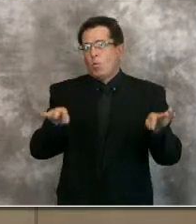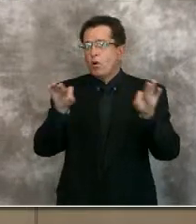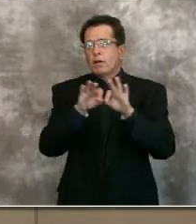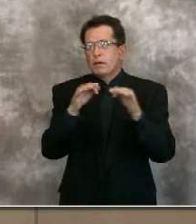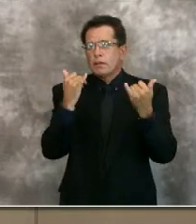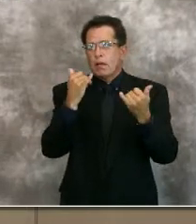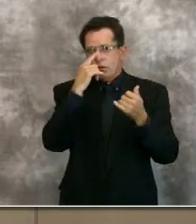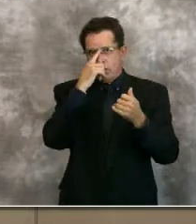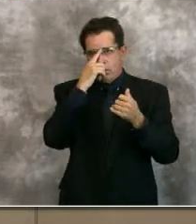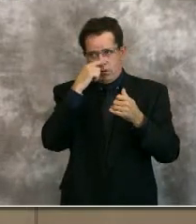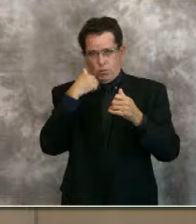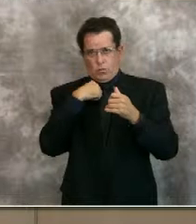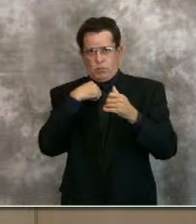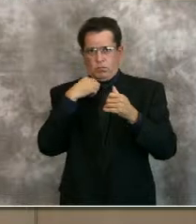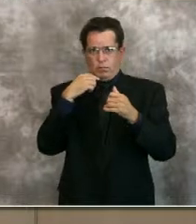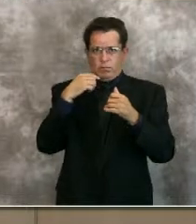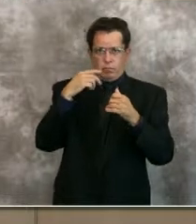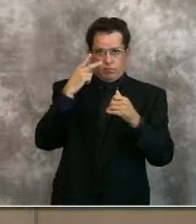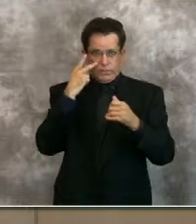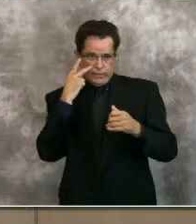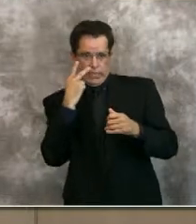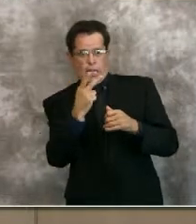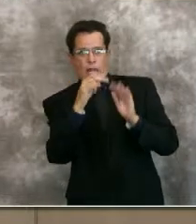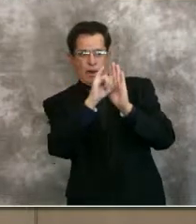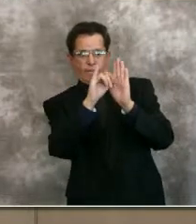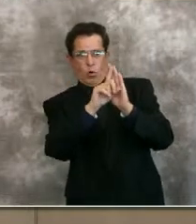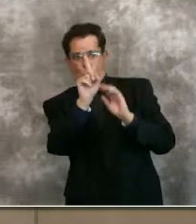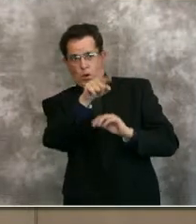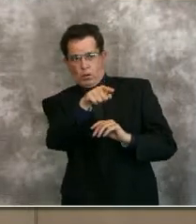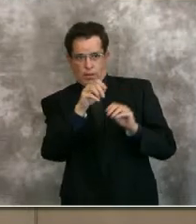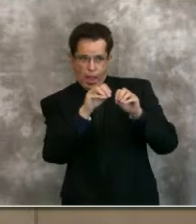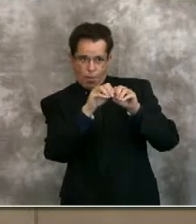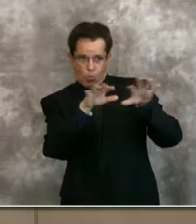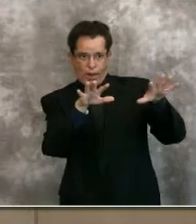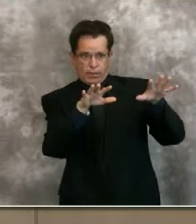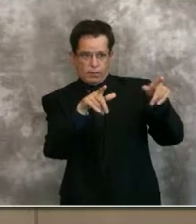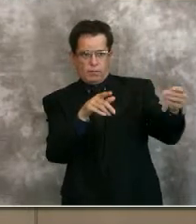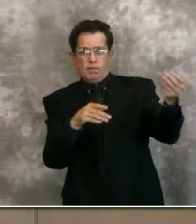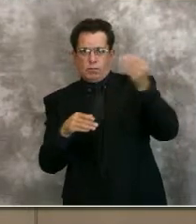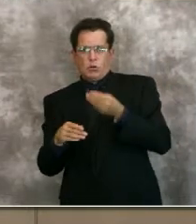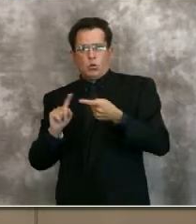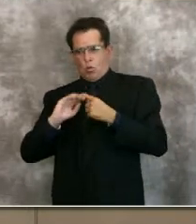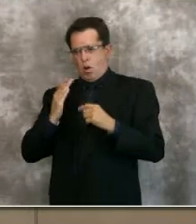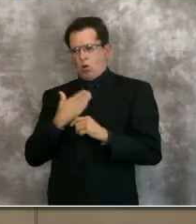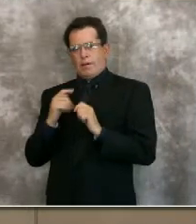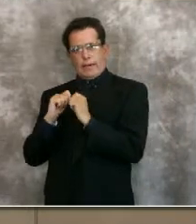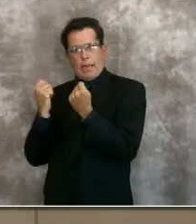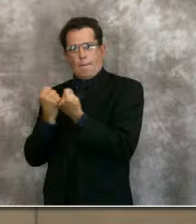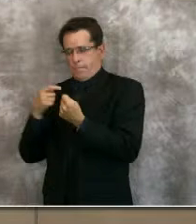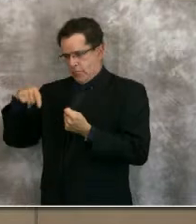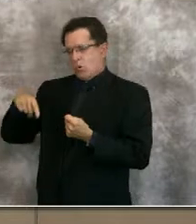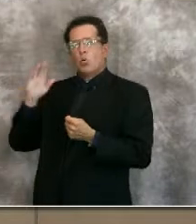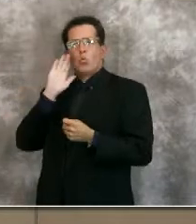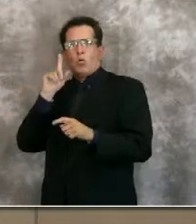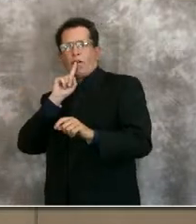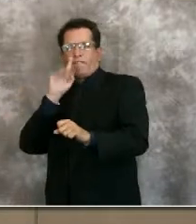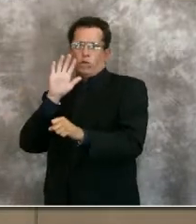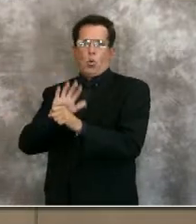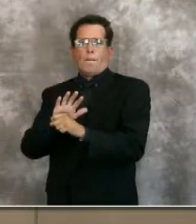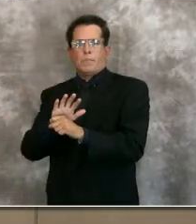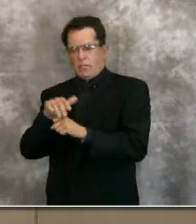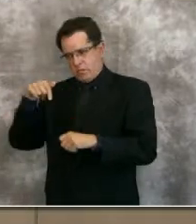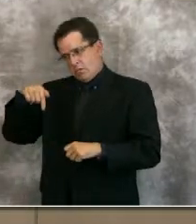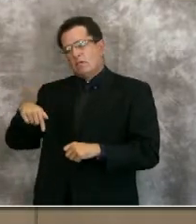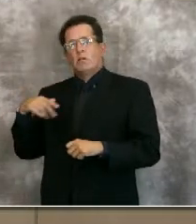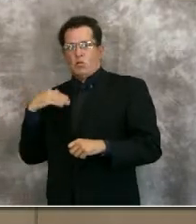when we identify an outbreak, it is given to our outbreak team, they confirm it, and we